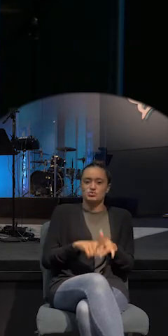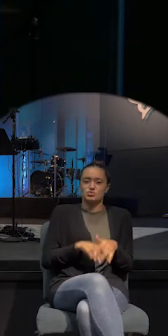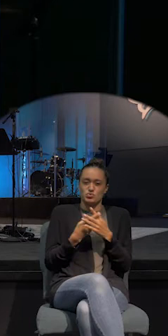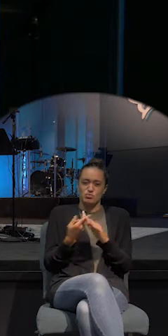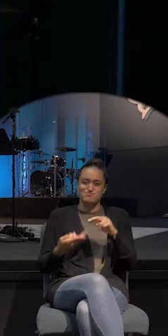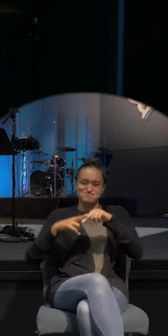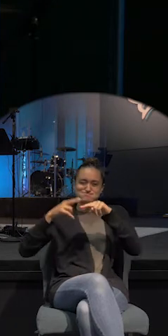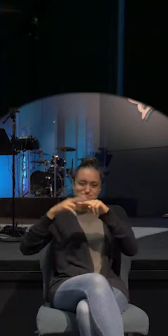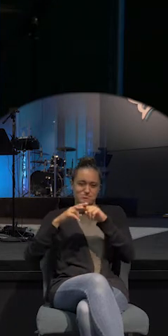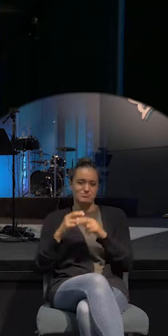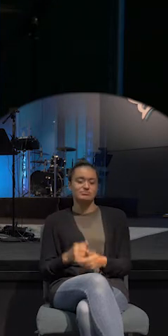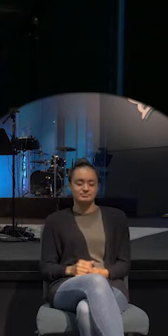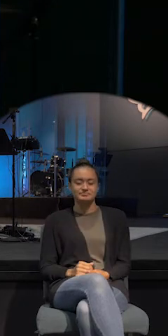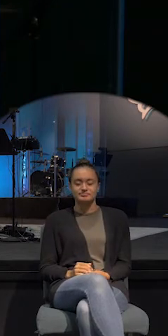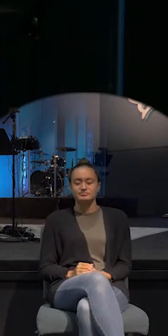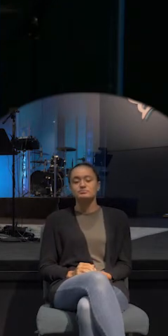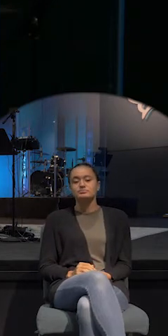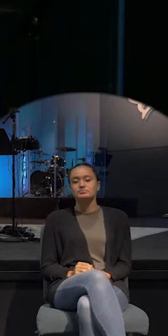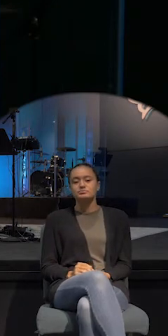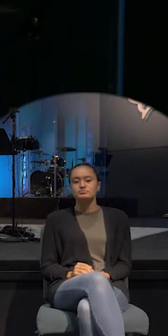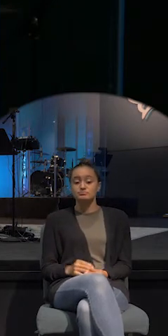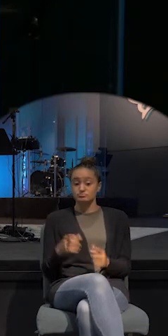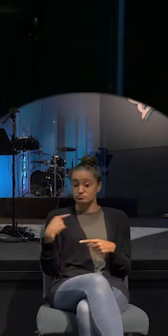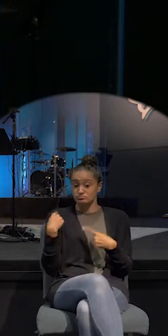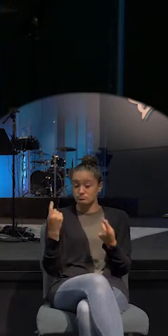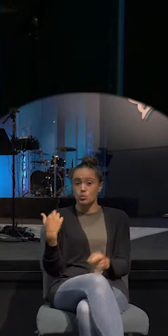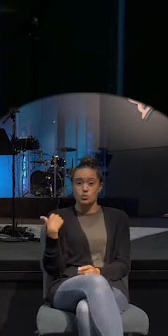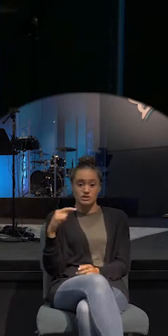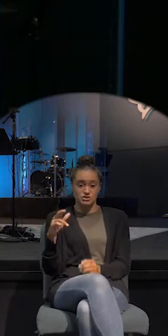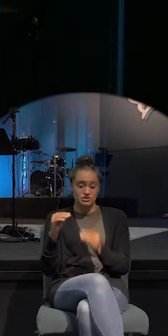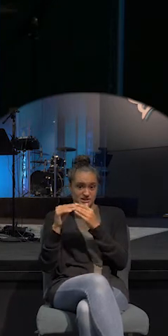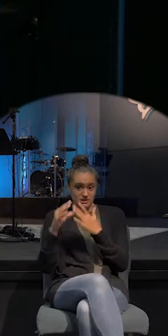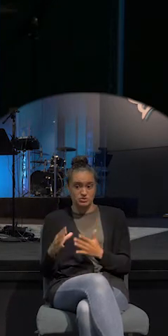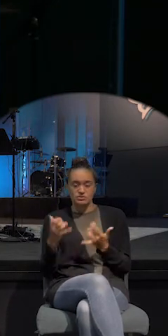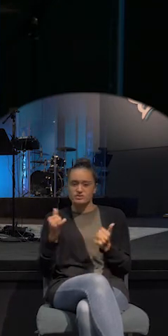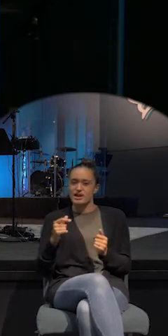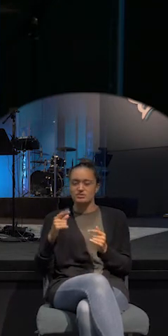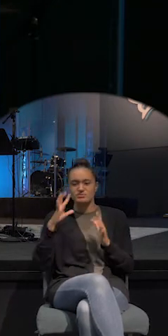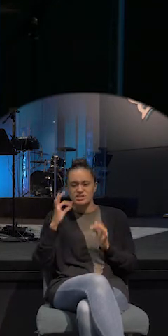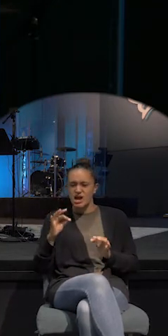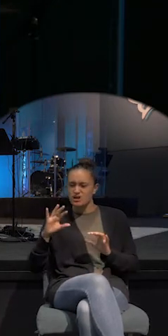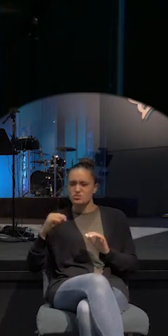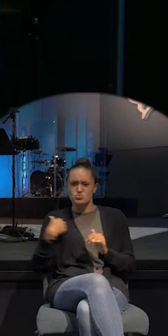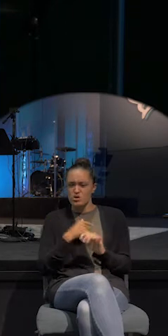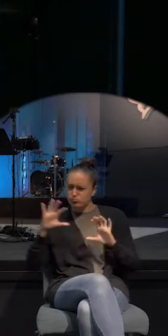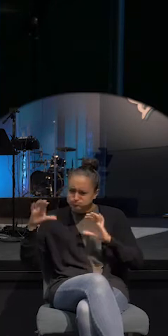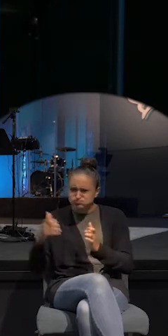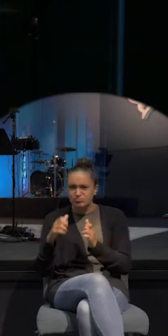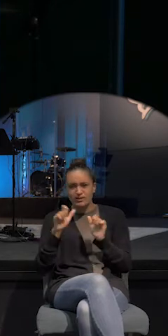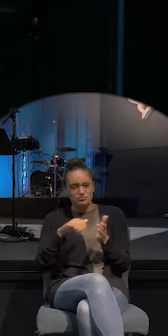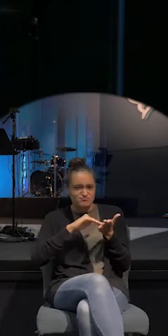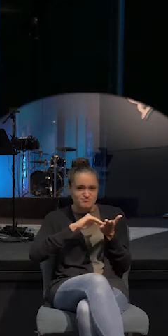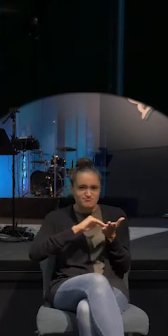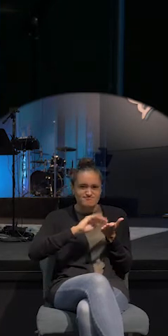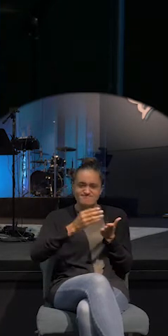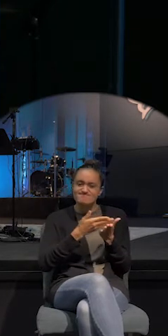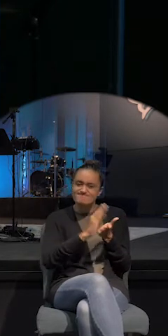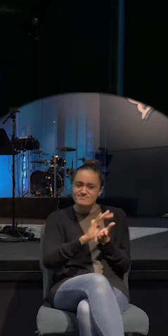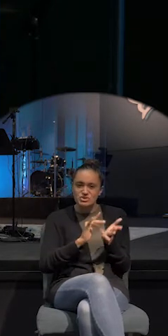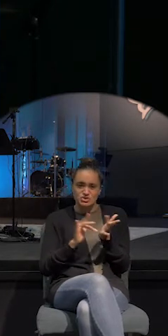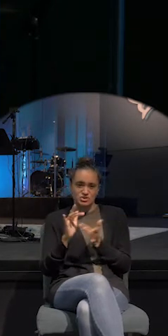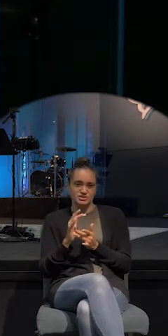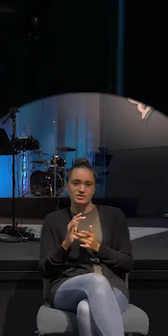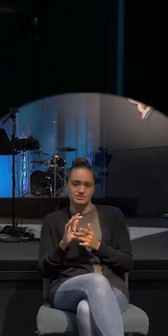him. So at this point, religious leaders are now unifying in rejection of Jesus Christ and